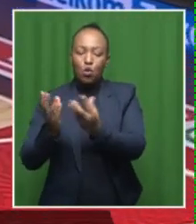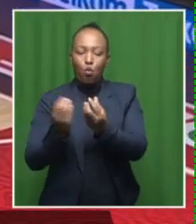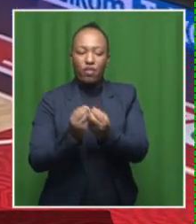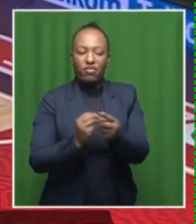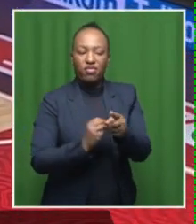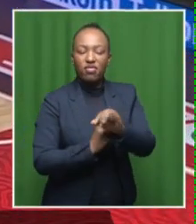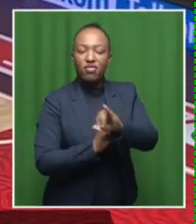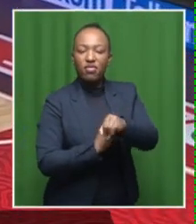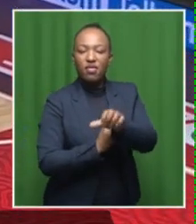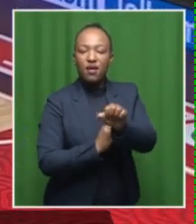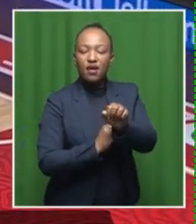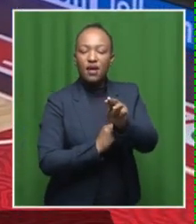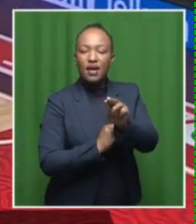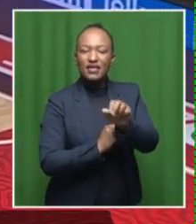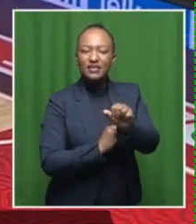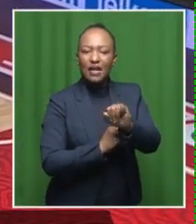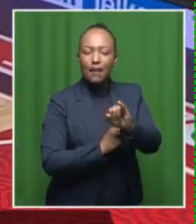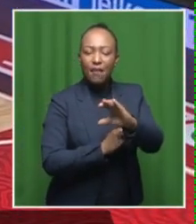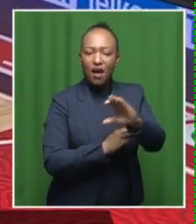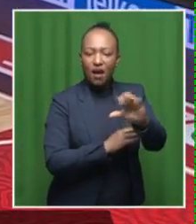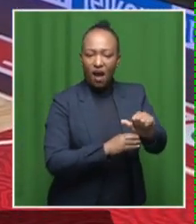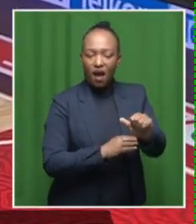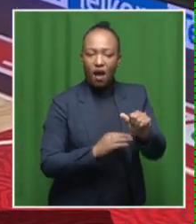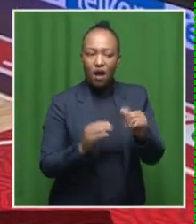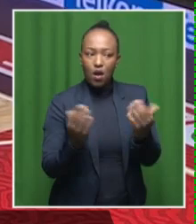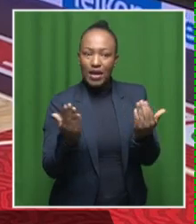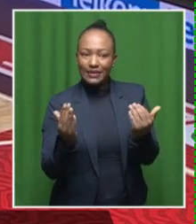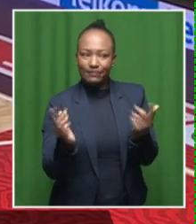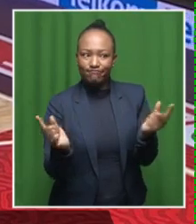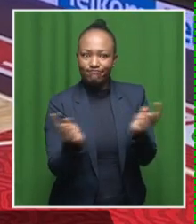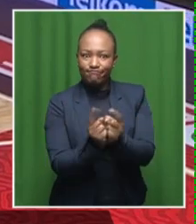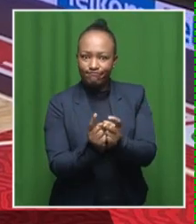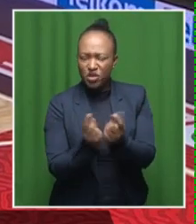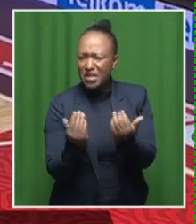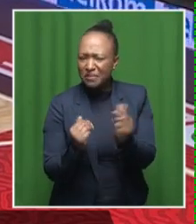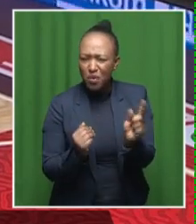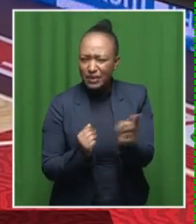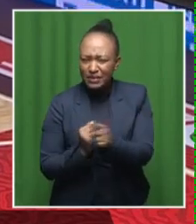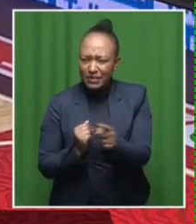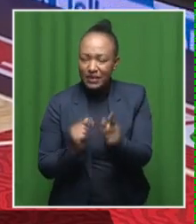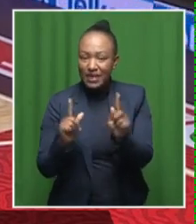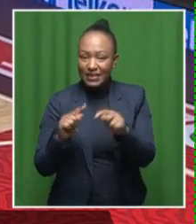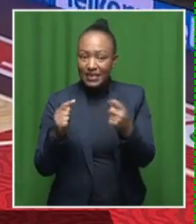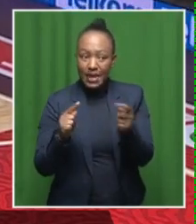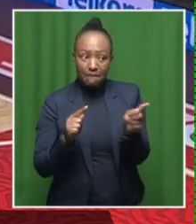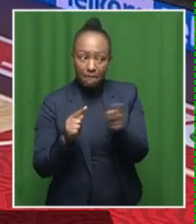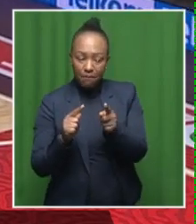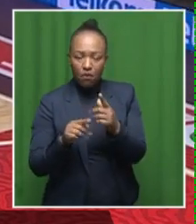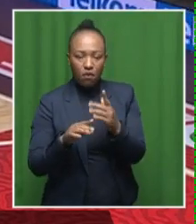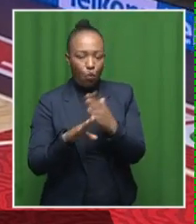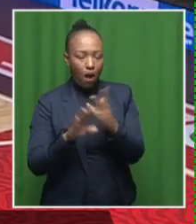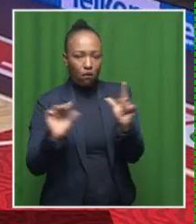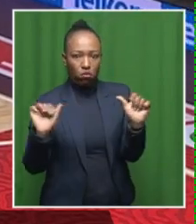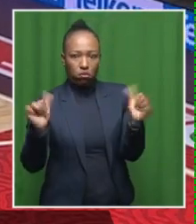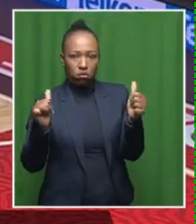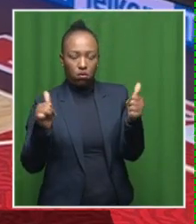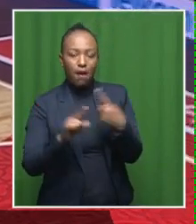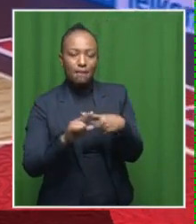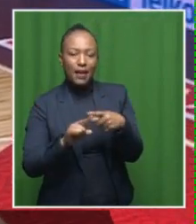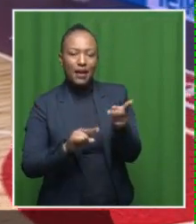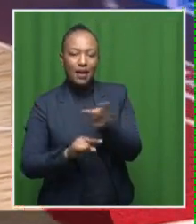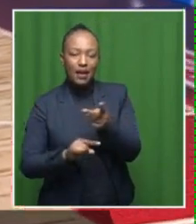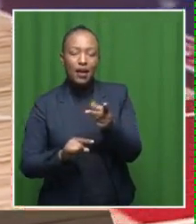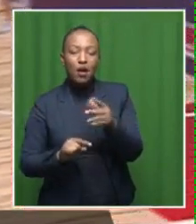What are your expectations in terms of that clash? Because we've seen both of these teams play very well, but obviously the defeat we suffered